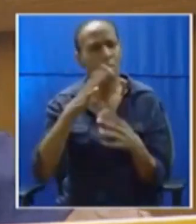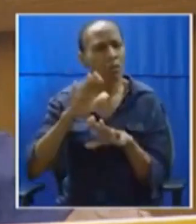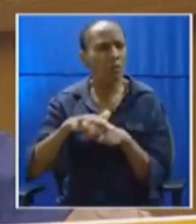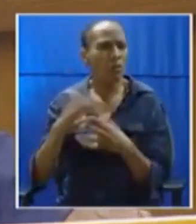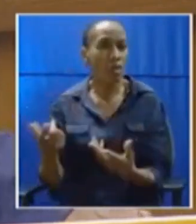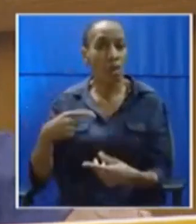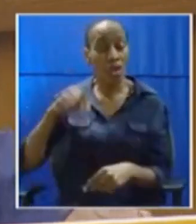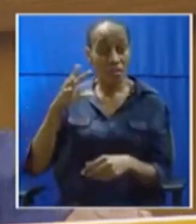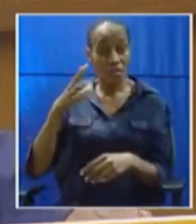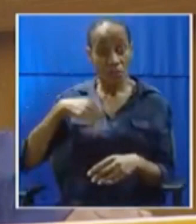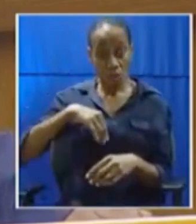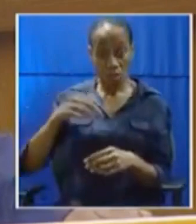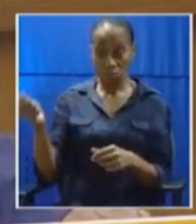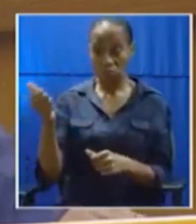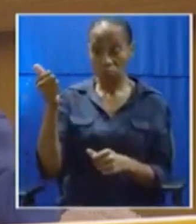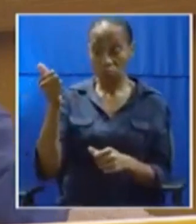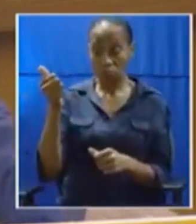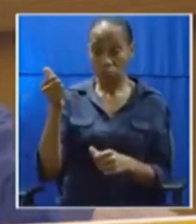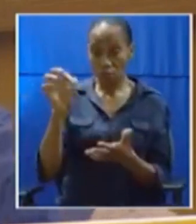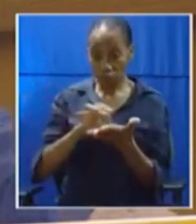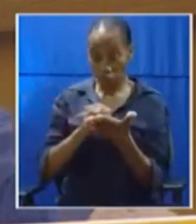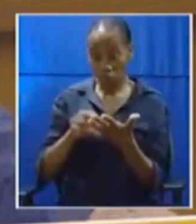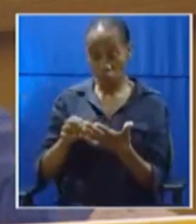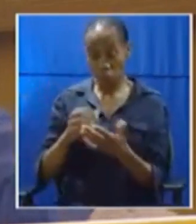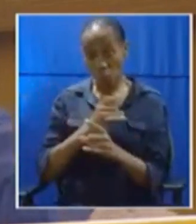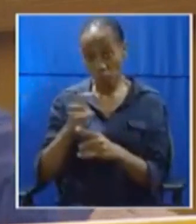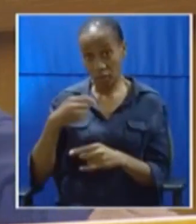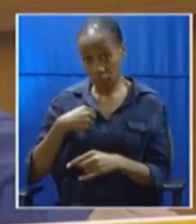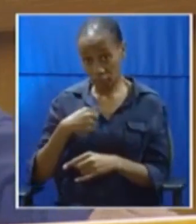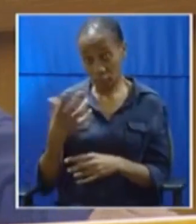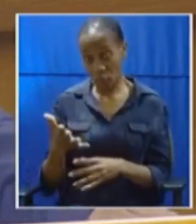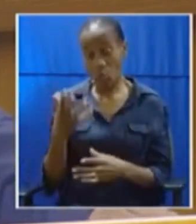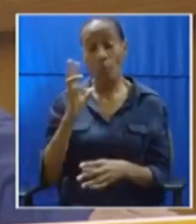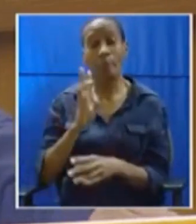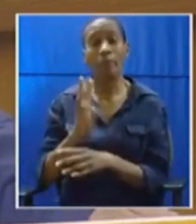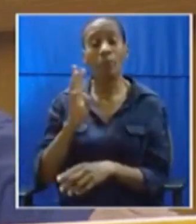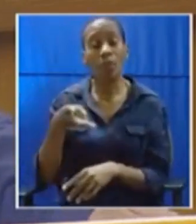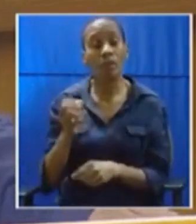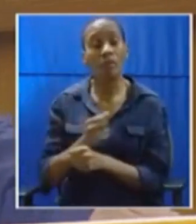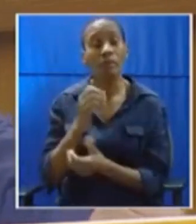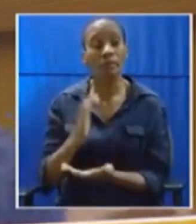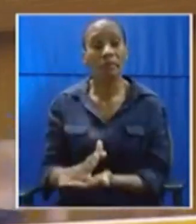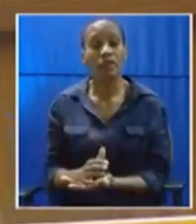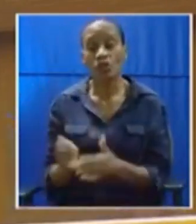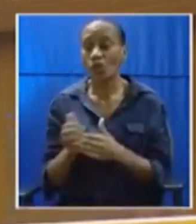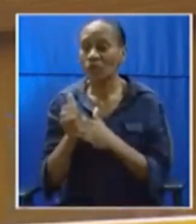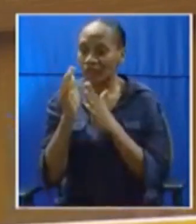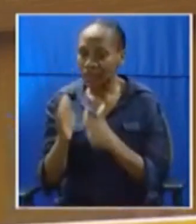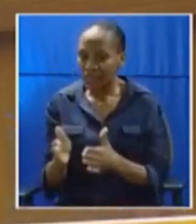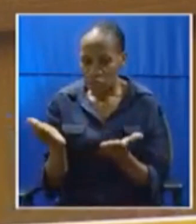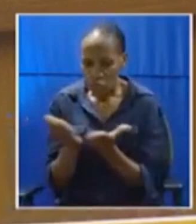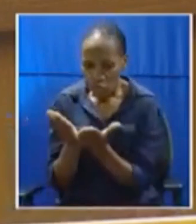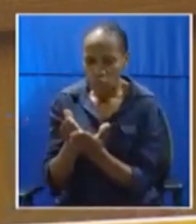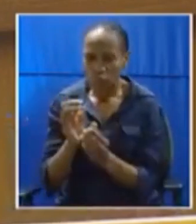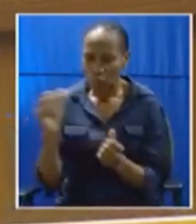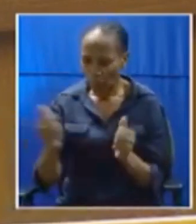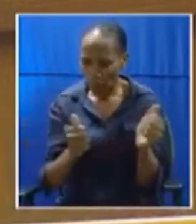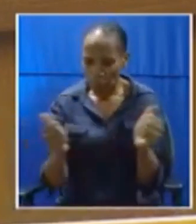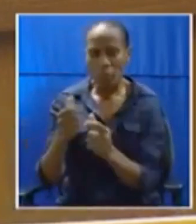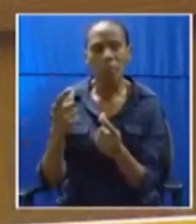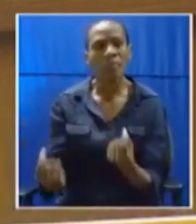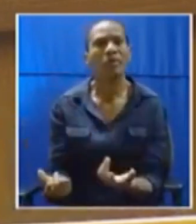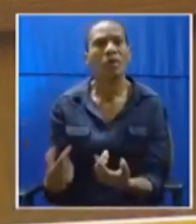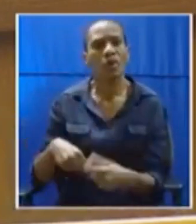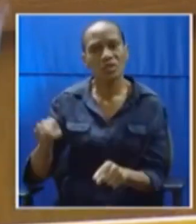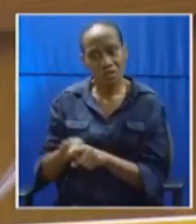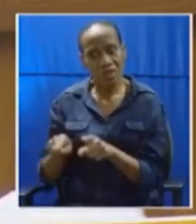national service, 1 year of income and skills development for school leavers, something that we are already piloting in the Western Cape through the Premier's